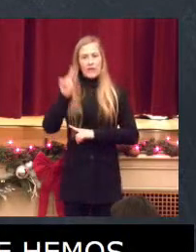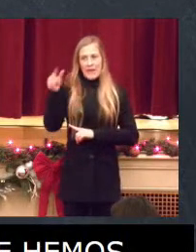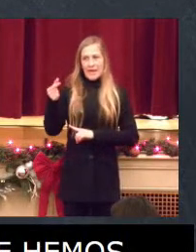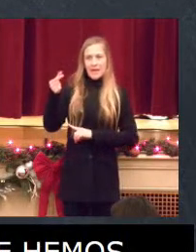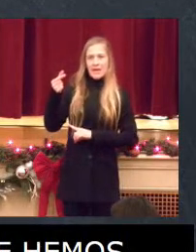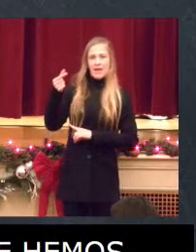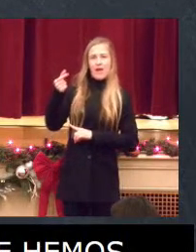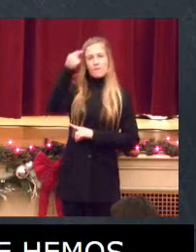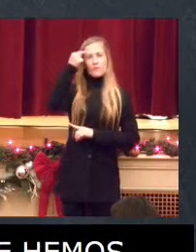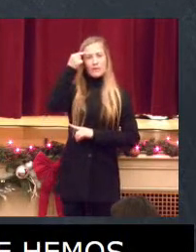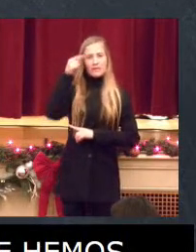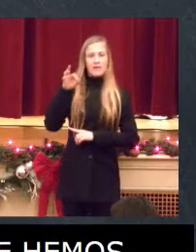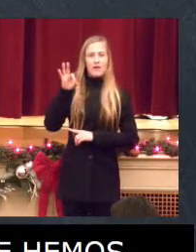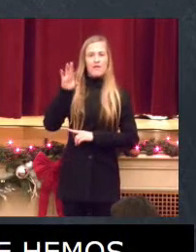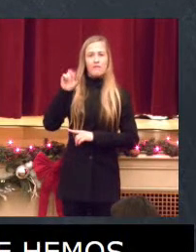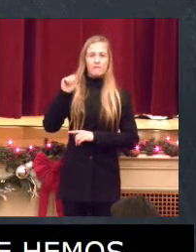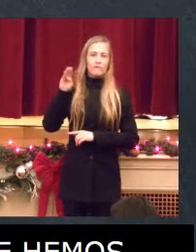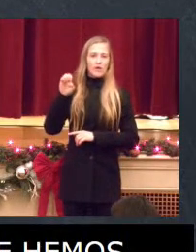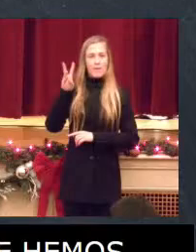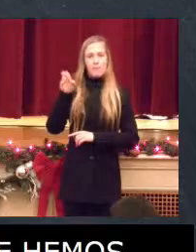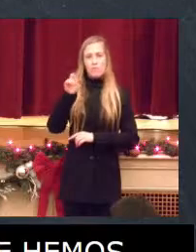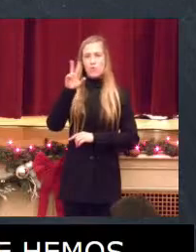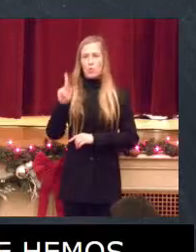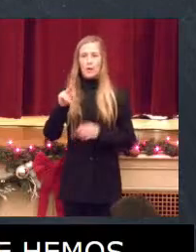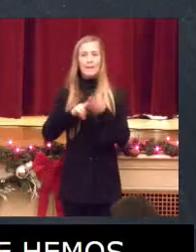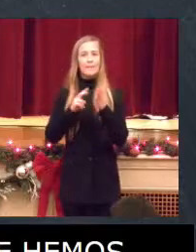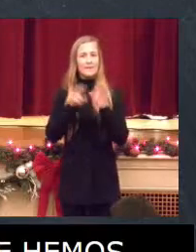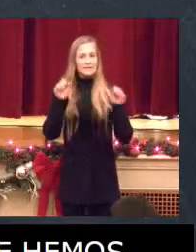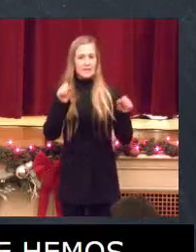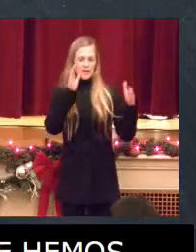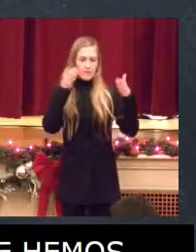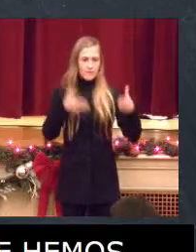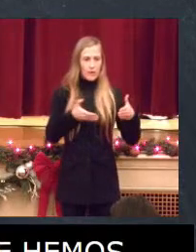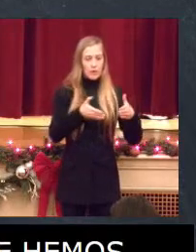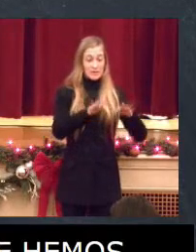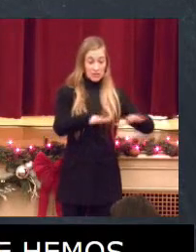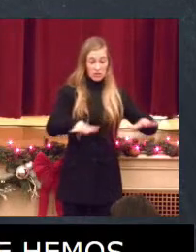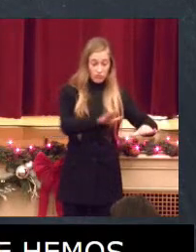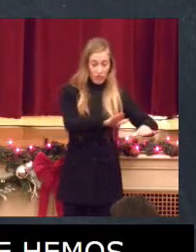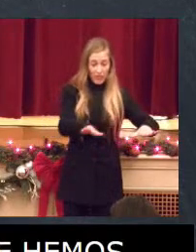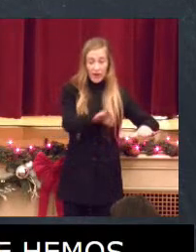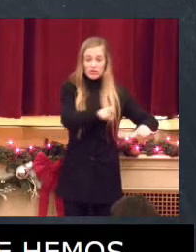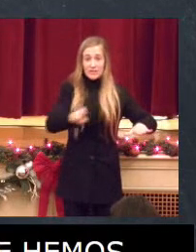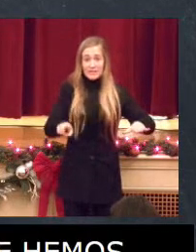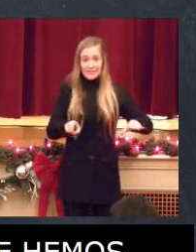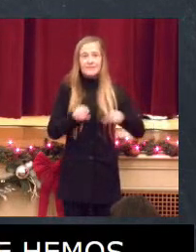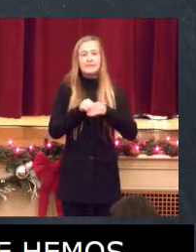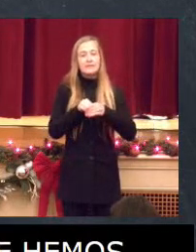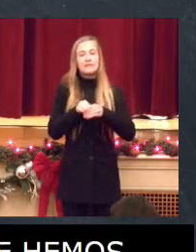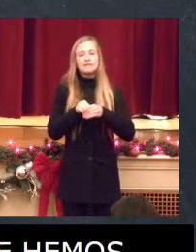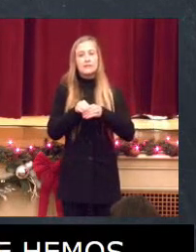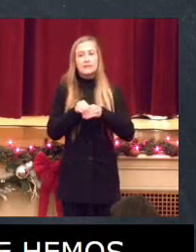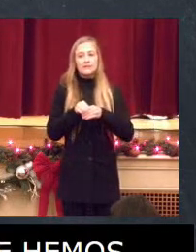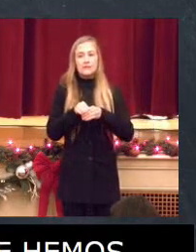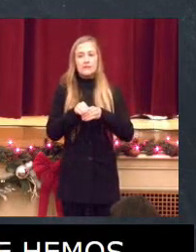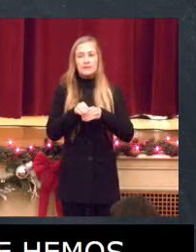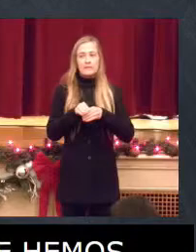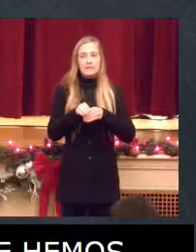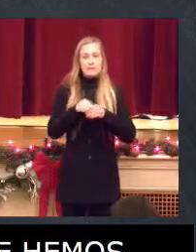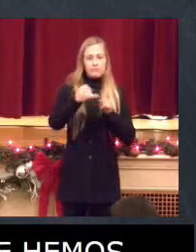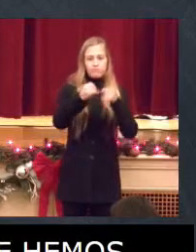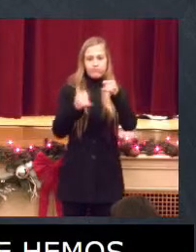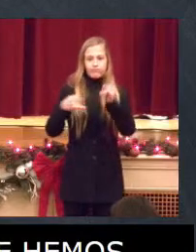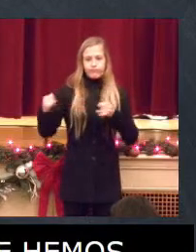framework that really enables us to focus on the needs of city children across kind of arbitrary